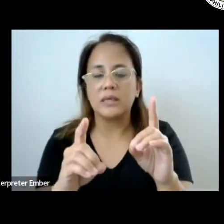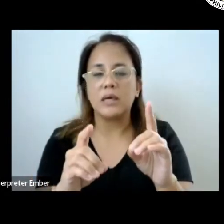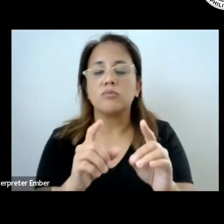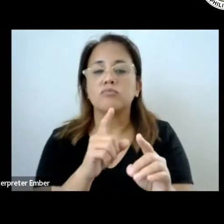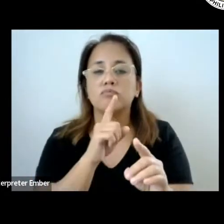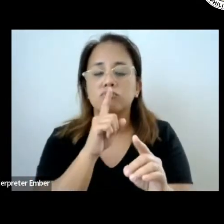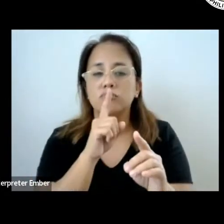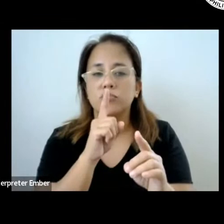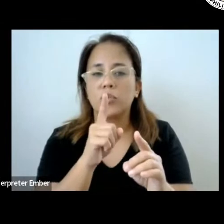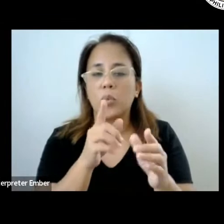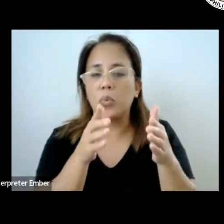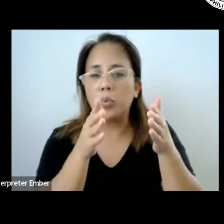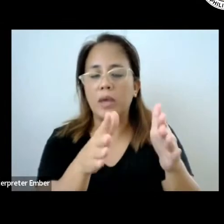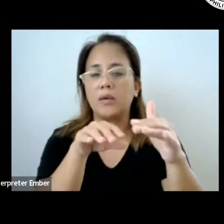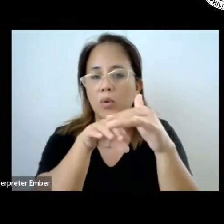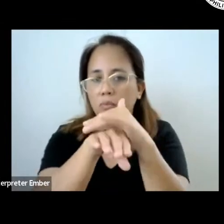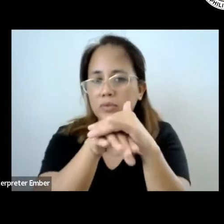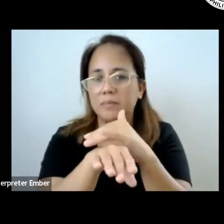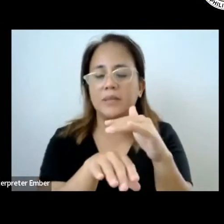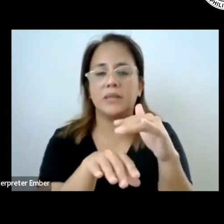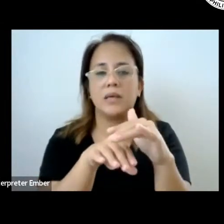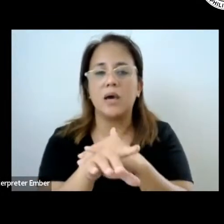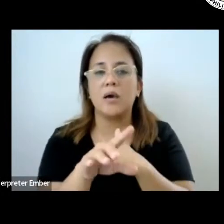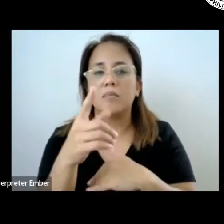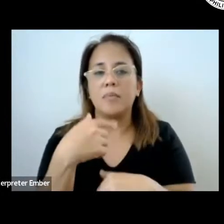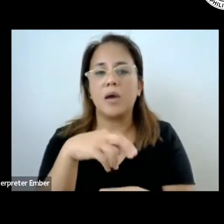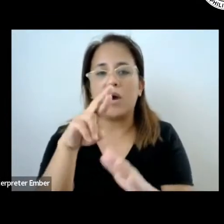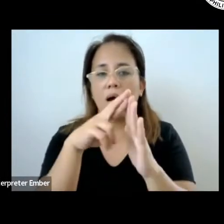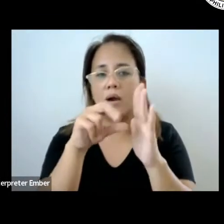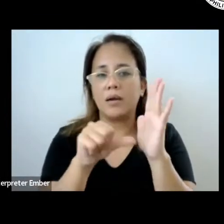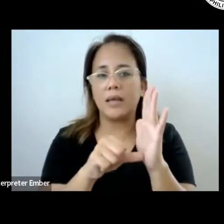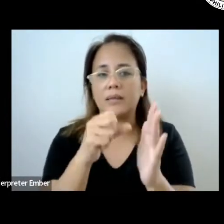a form of accessibility by RA